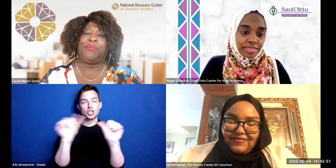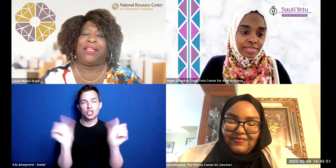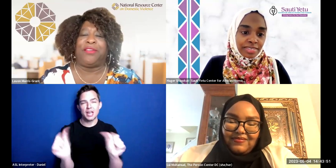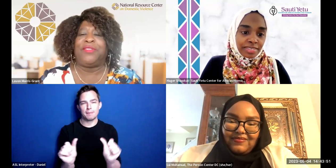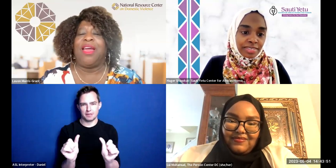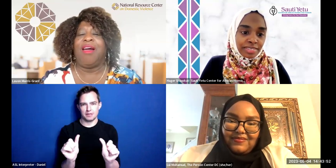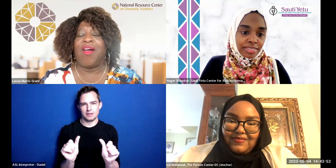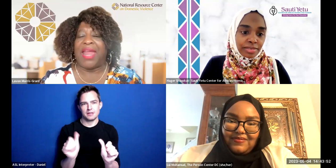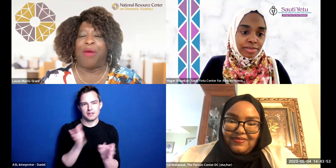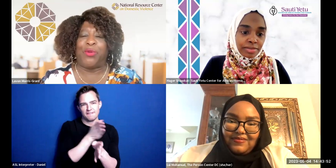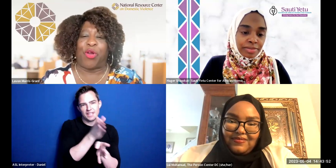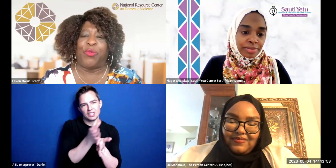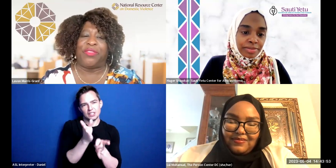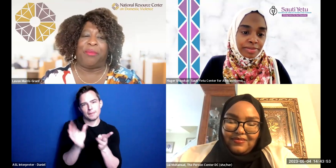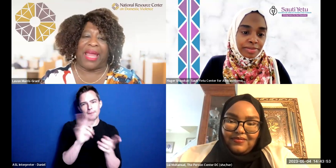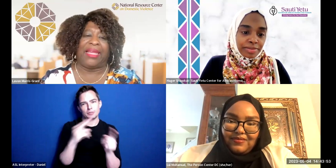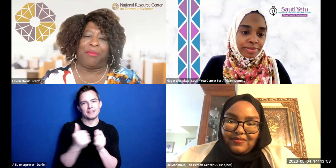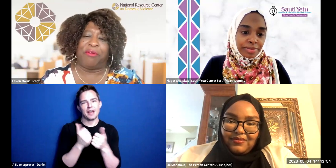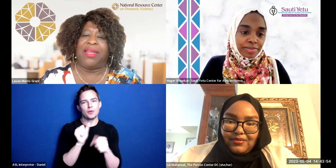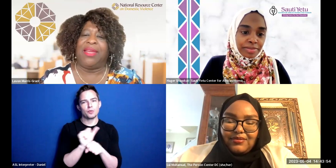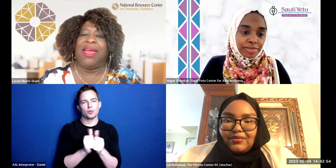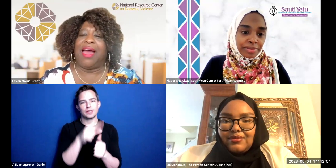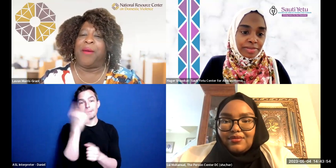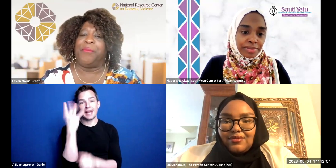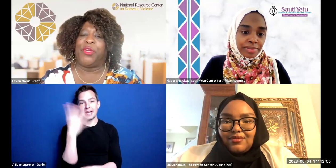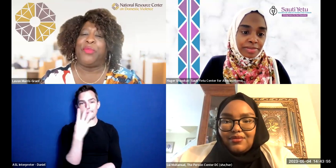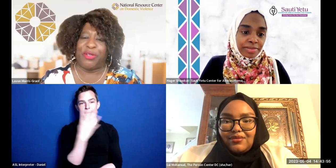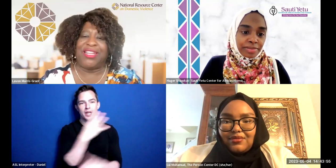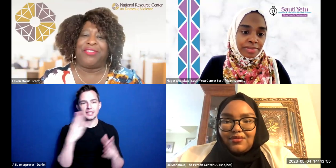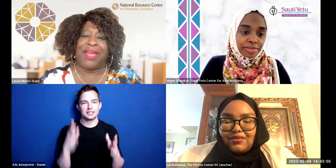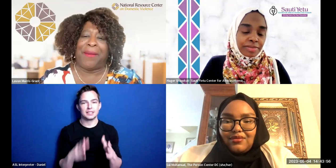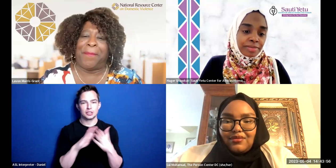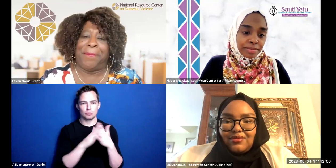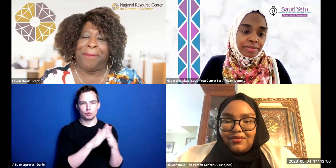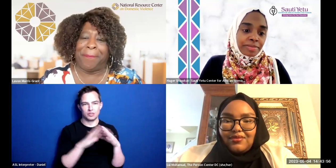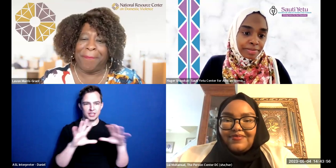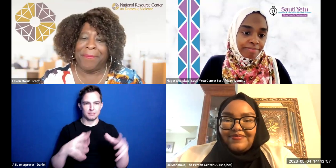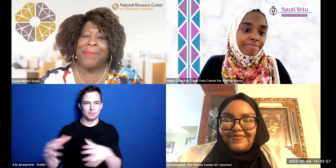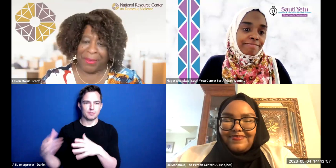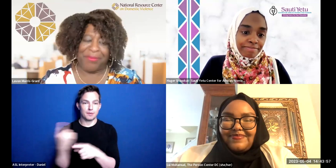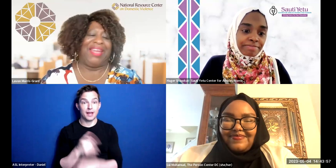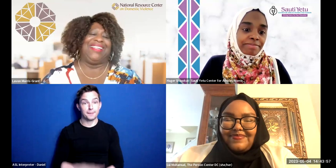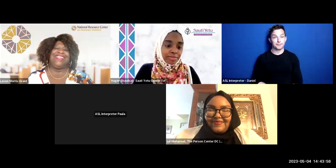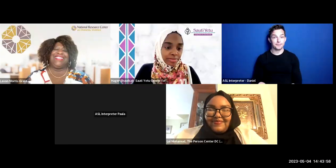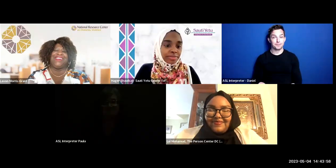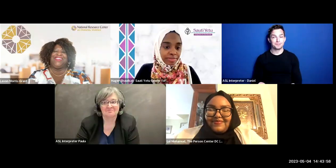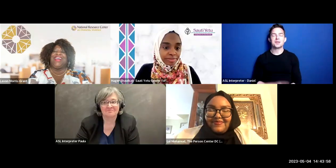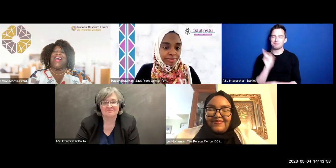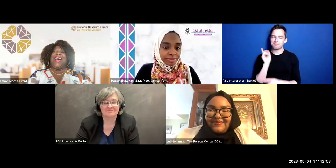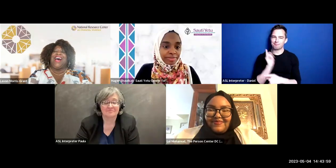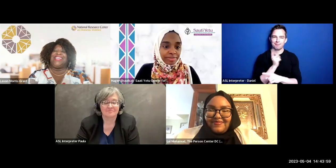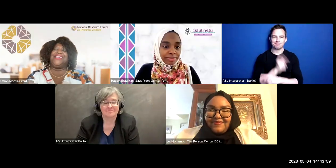field's perspectives on how we work with the Black immigrant communities, right? Right.